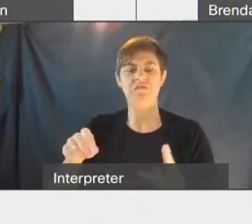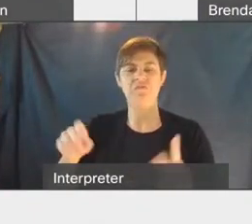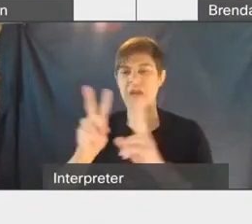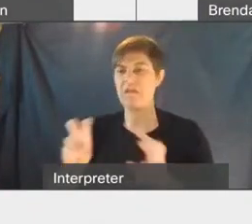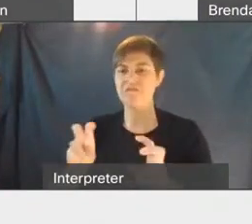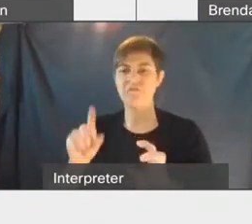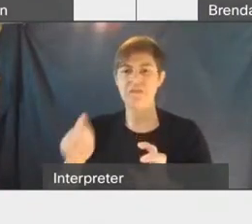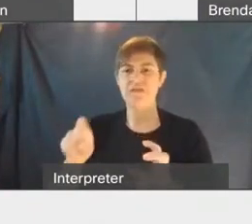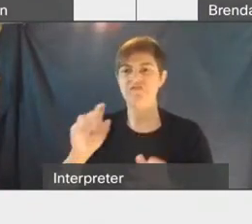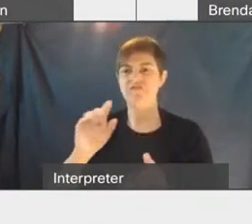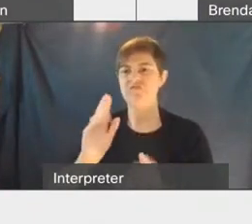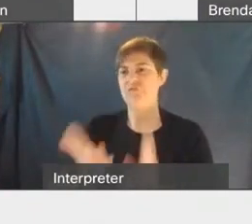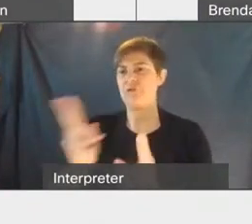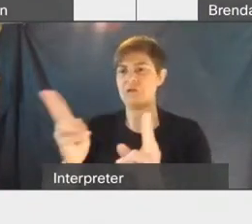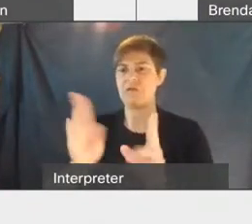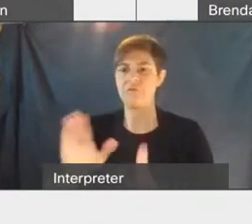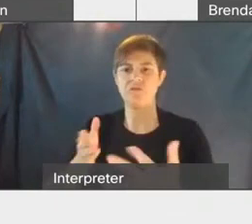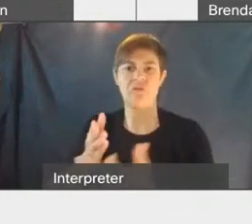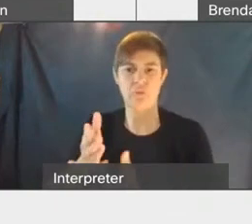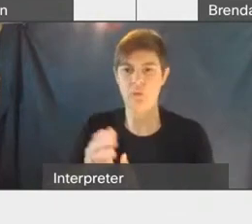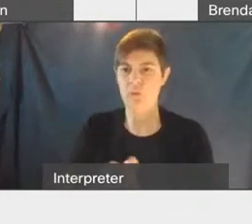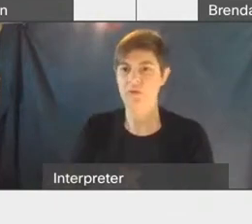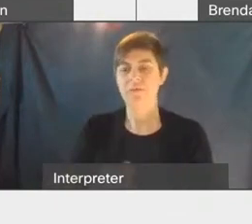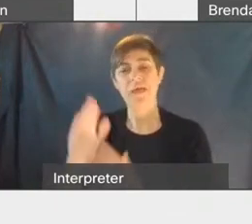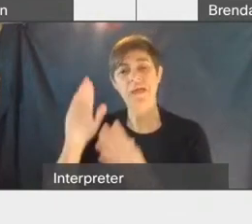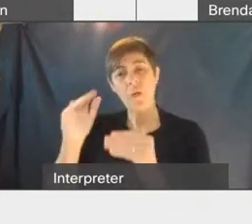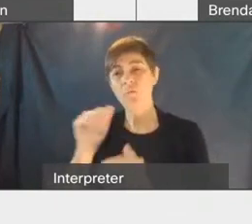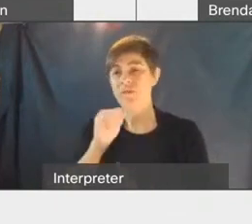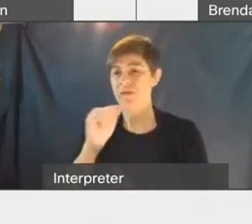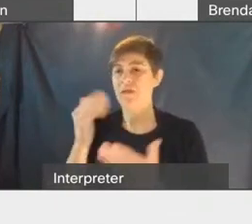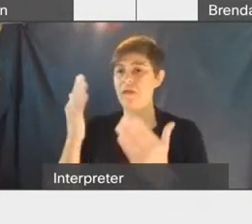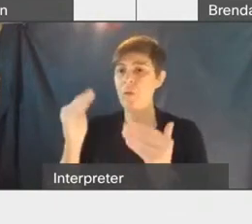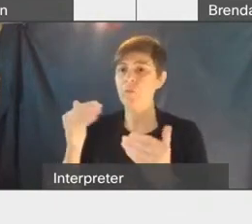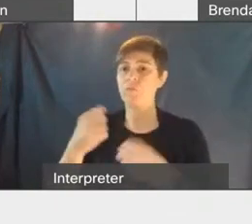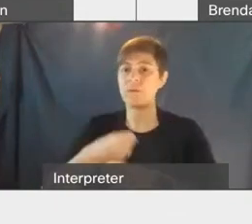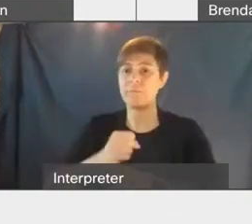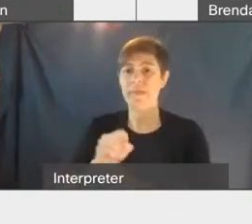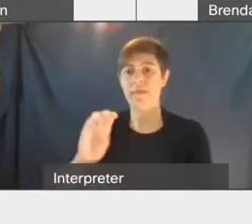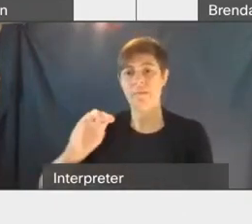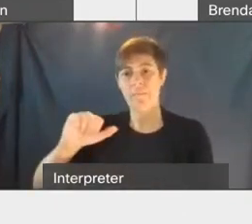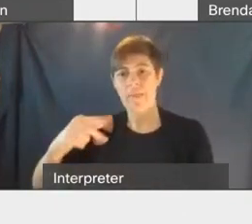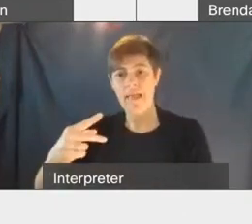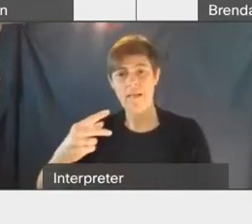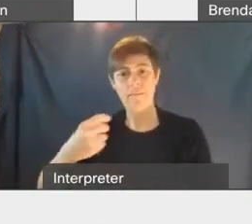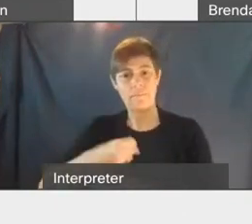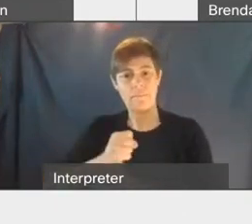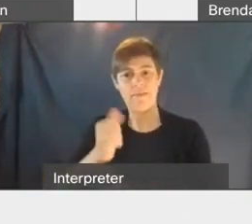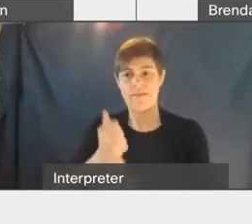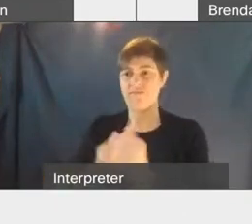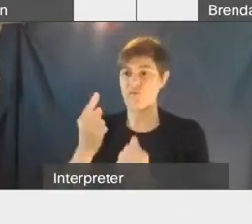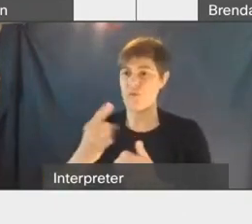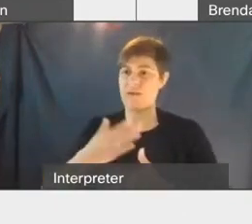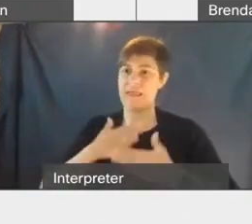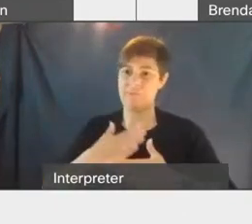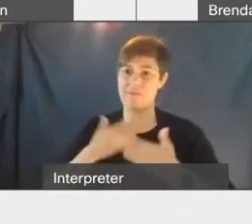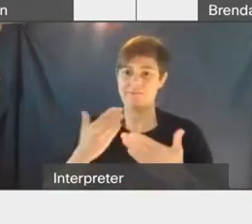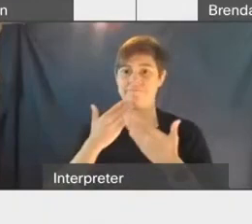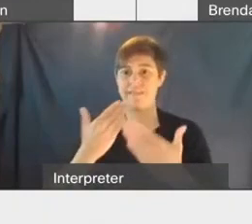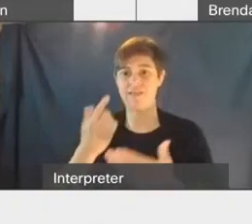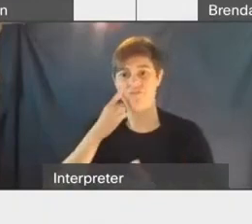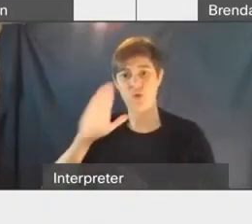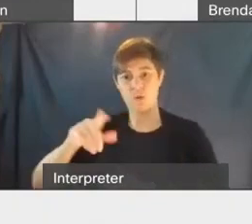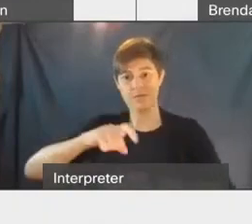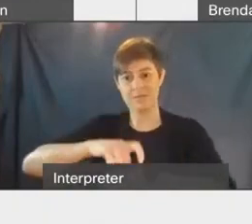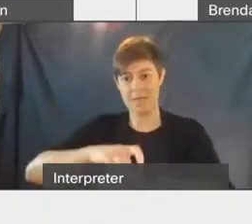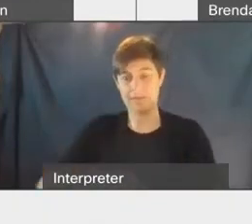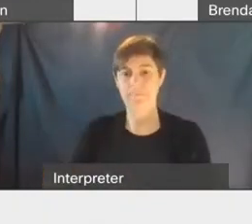effort to try to stay as bipartisan as we can, come up with maps that make everybody happy throughout the process. So thanks for your time, and